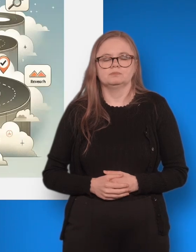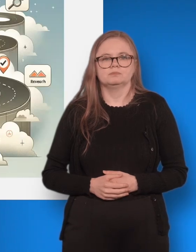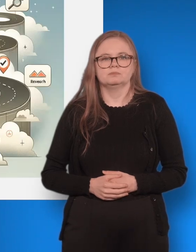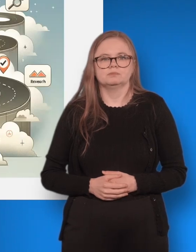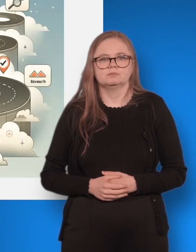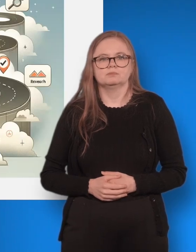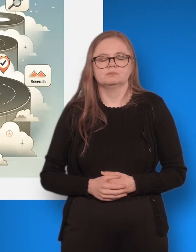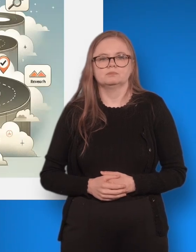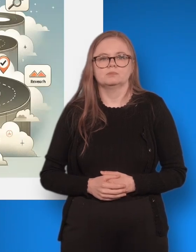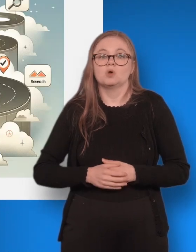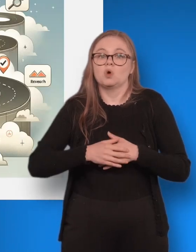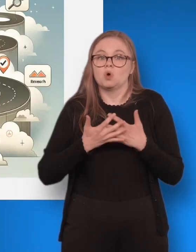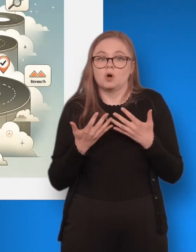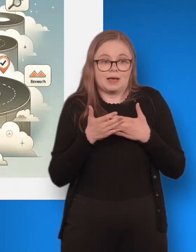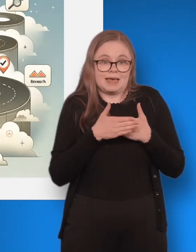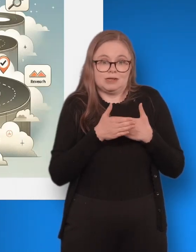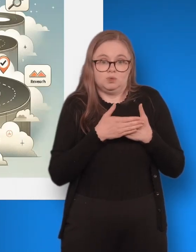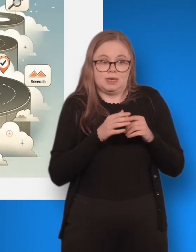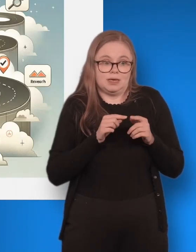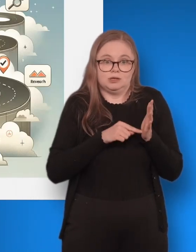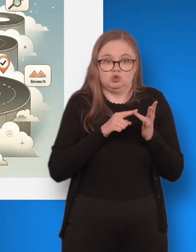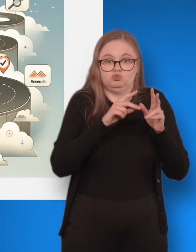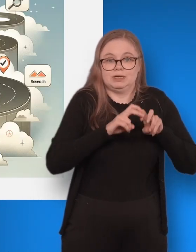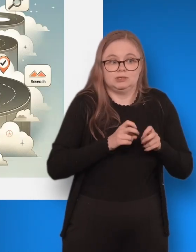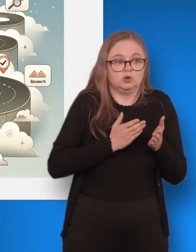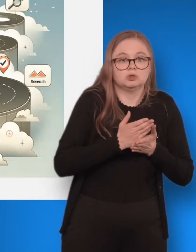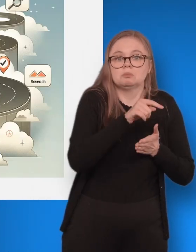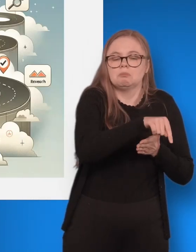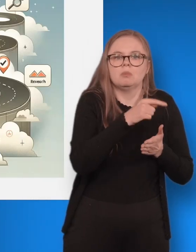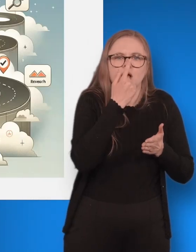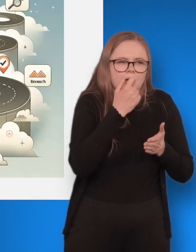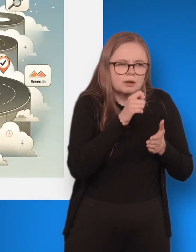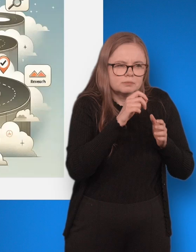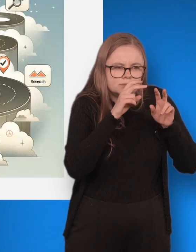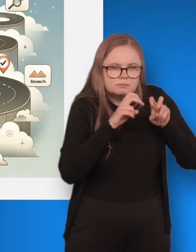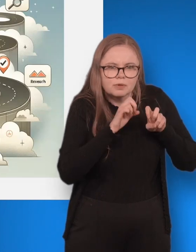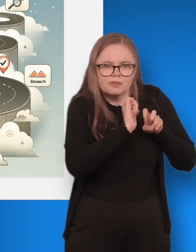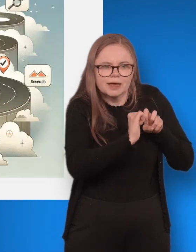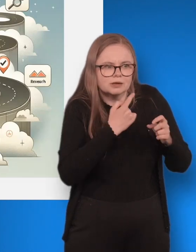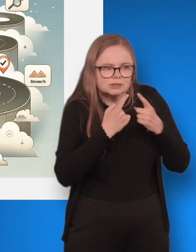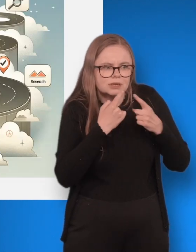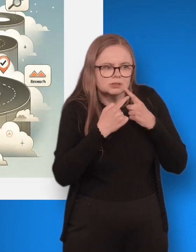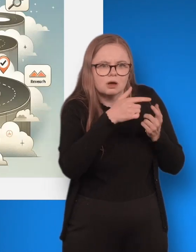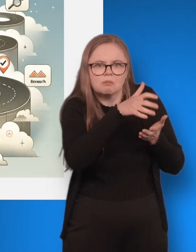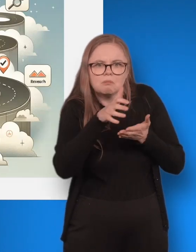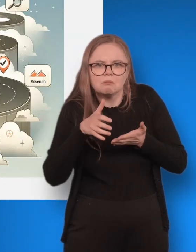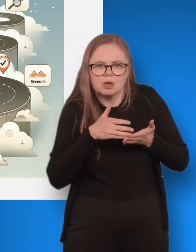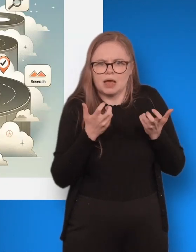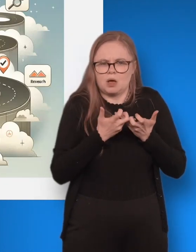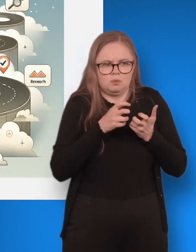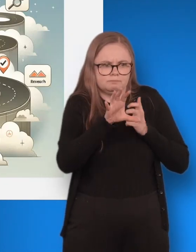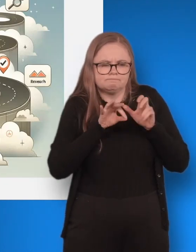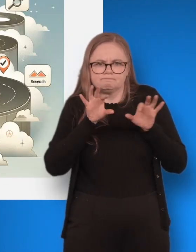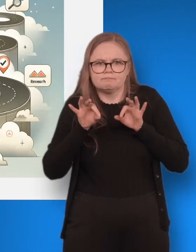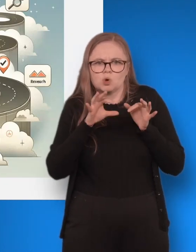draw on the Gateway to Research data to better understand how collaborator selection for funding applications